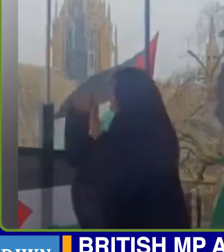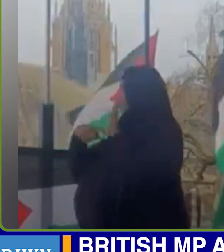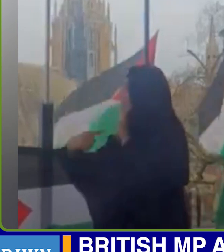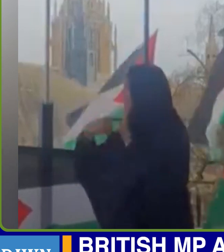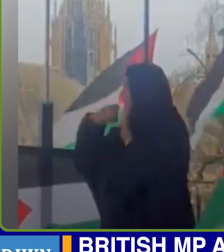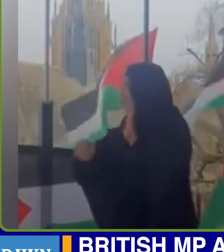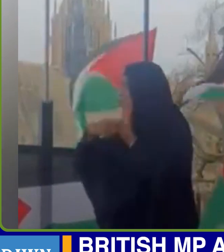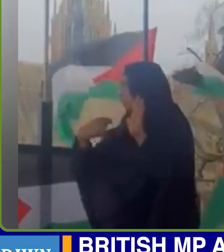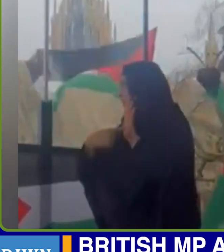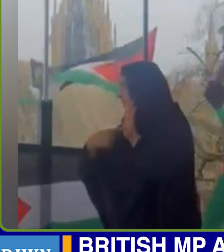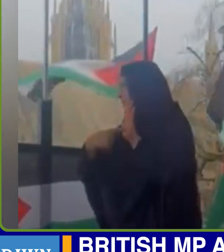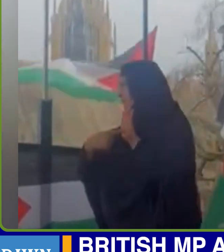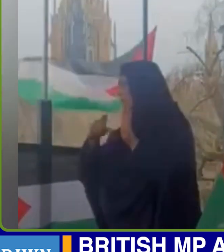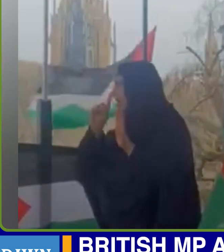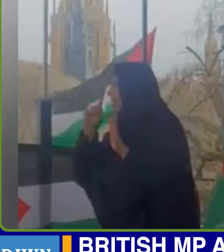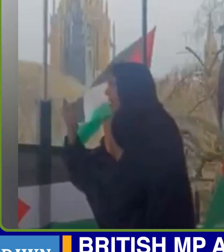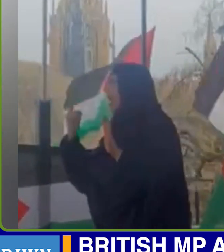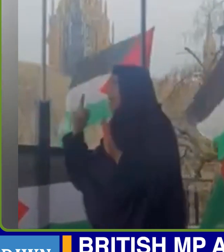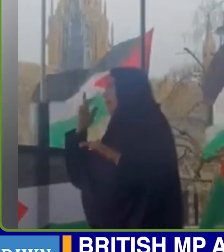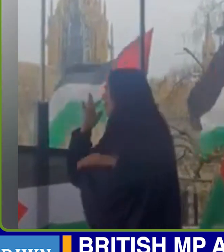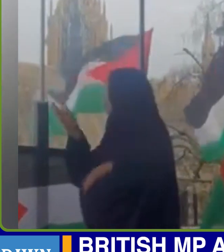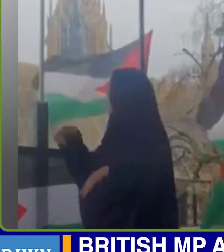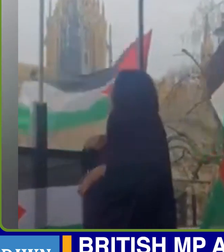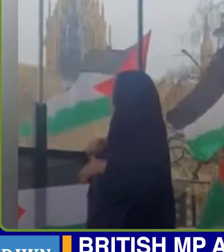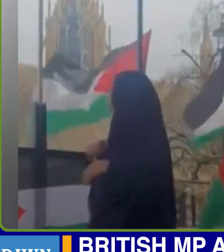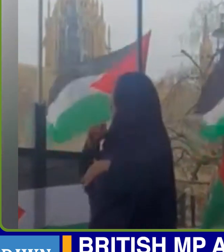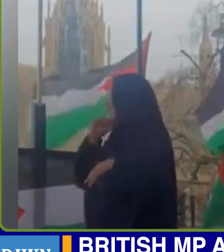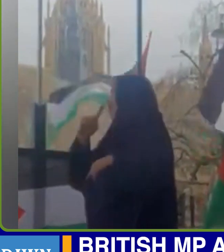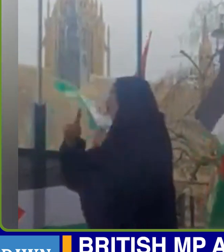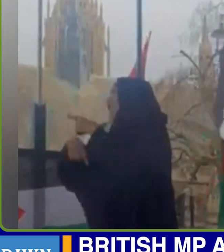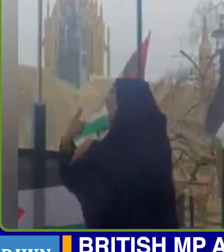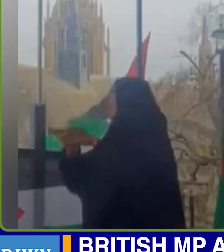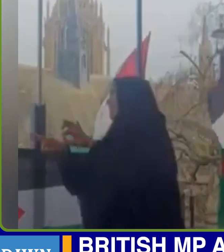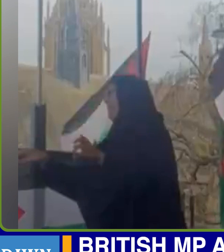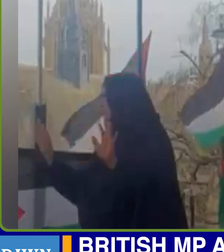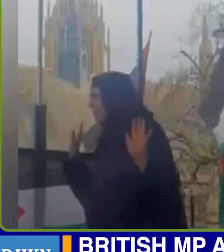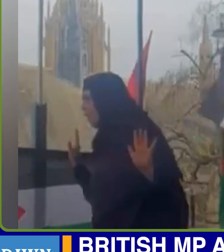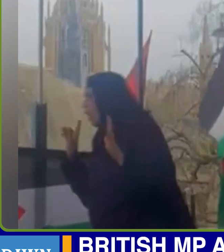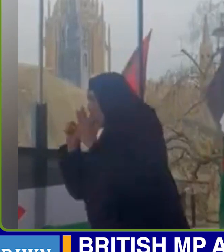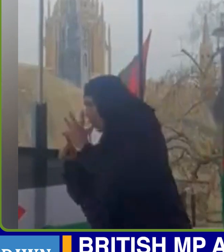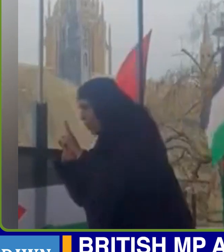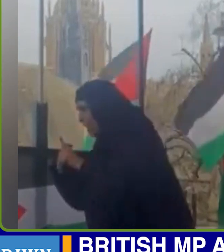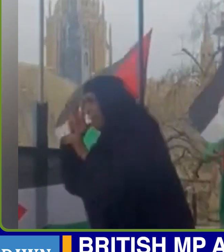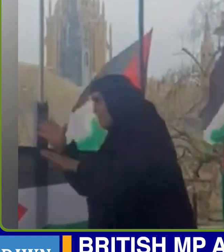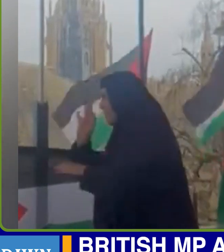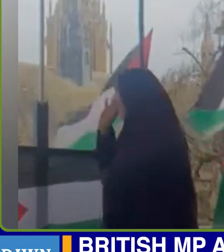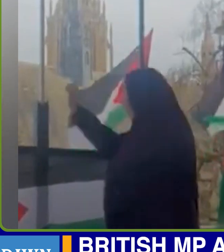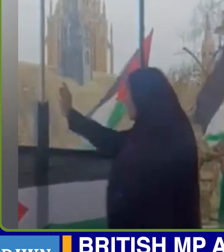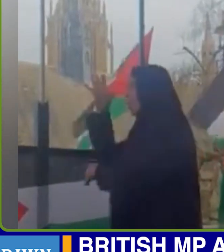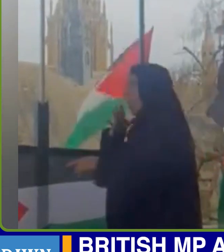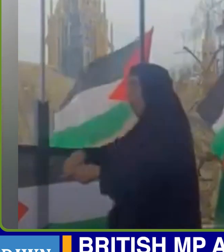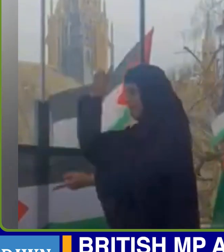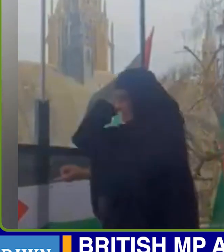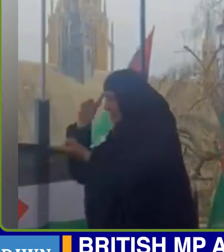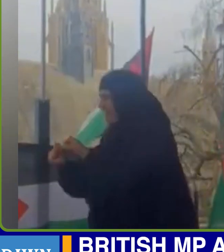cannot pretend that it's a lasting solution. The UK must call for an immediate and lasting